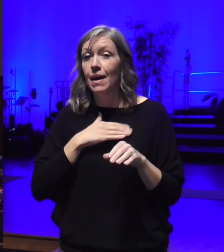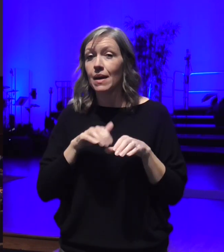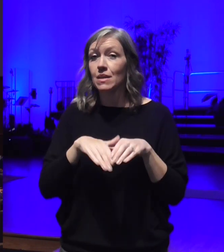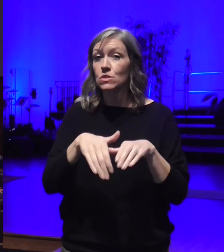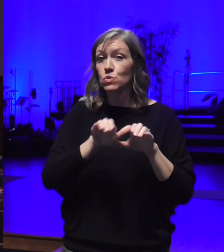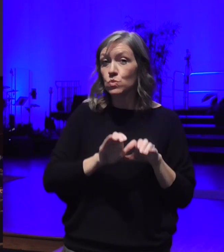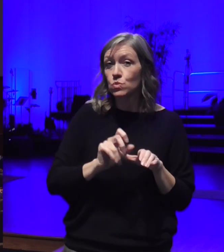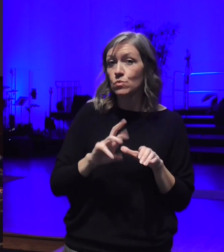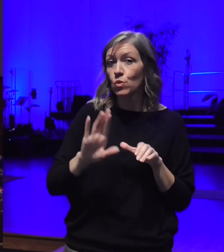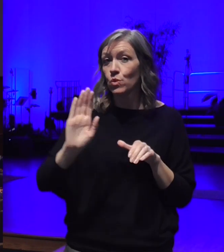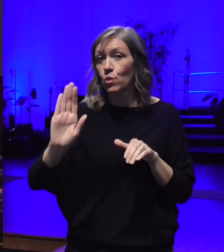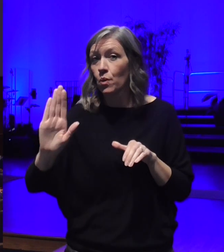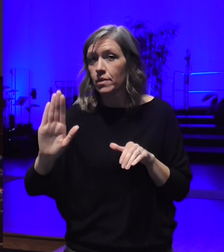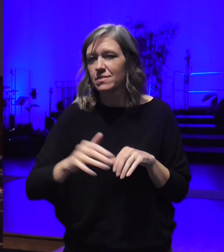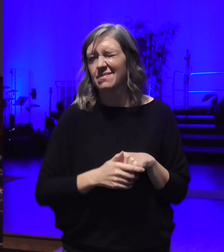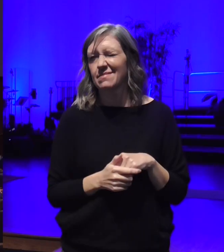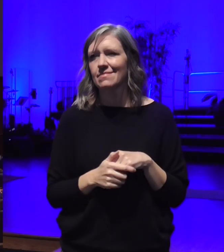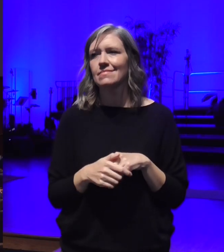Late 80s humor.